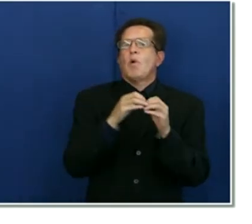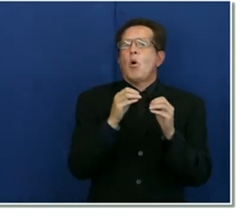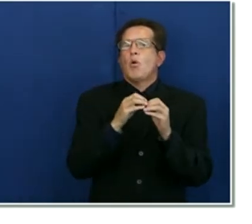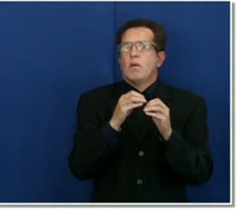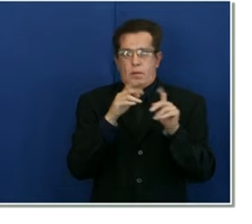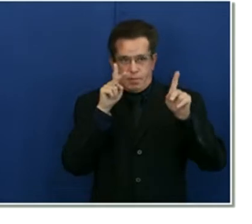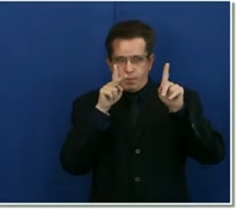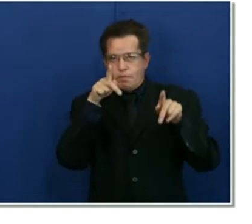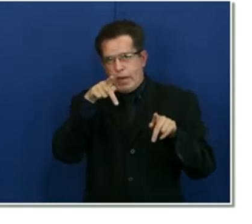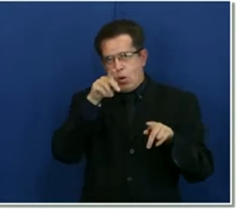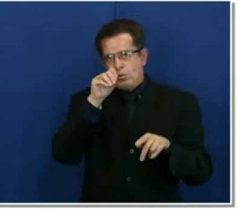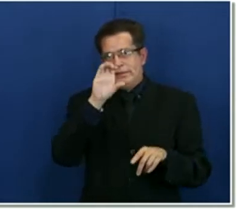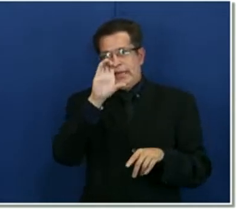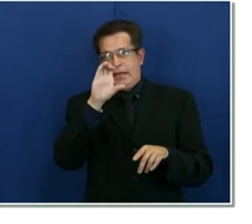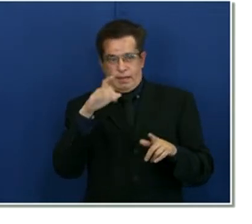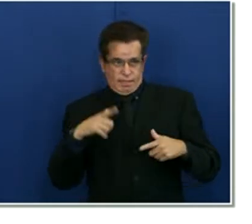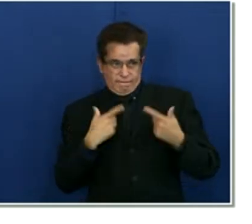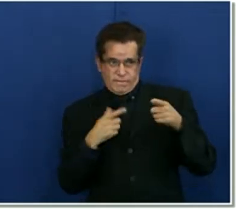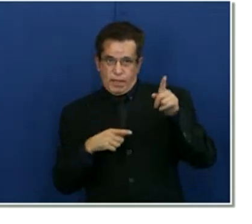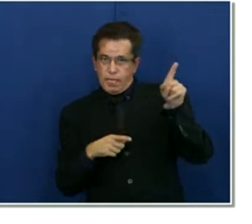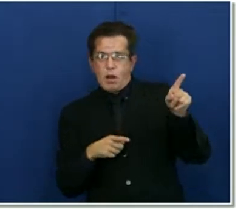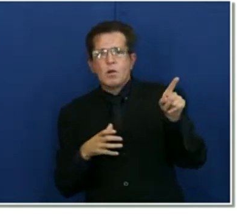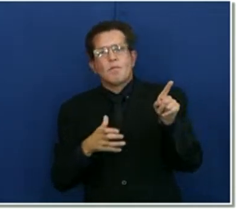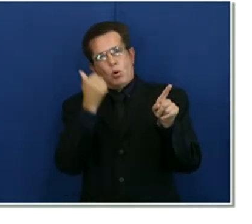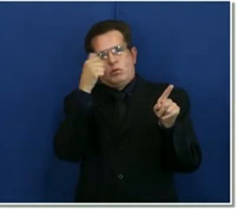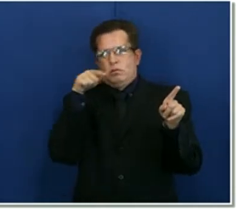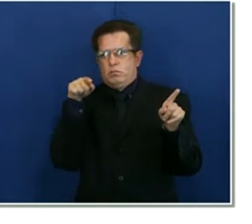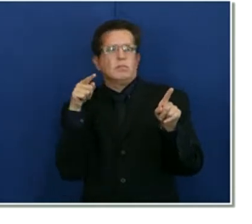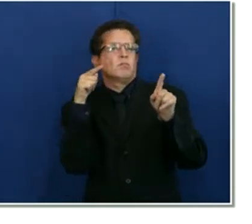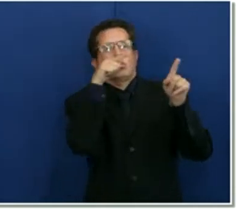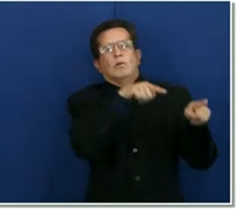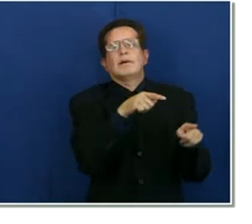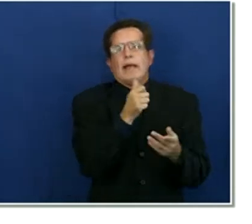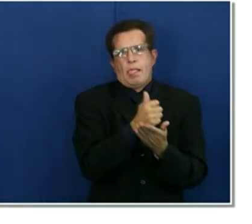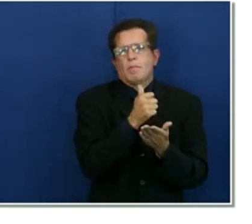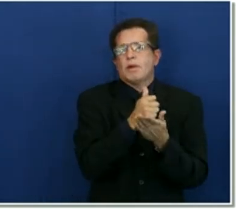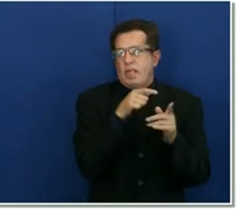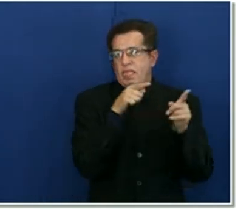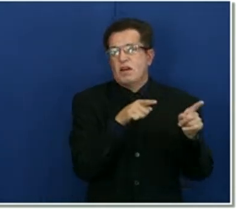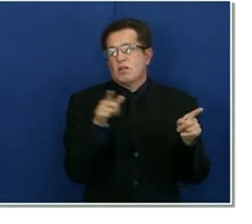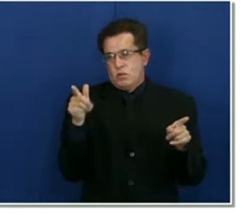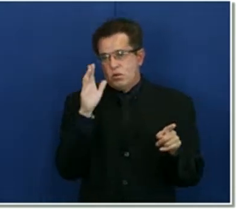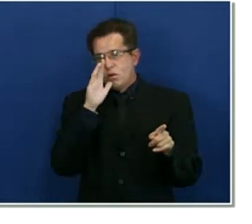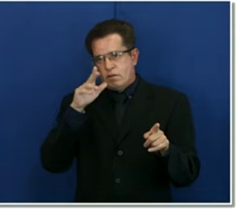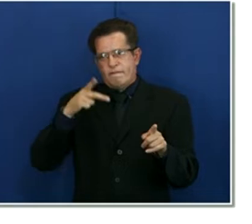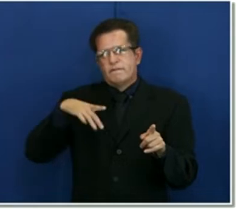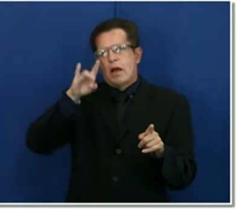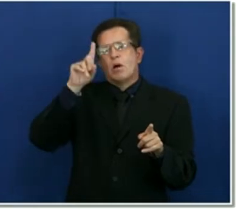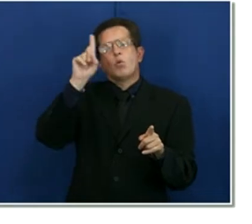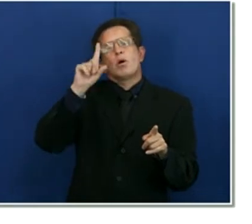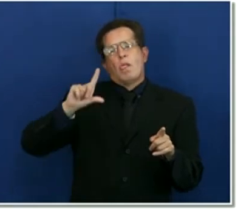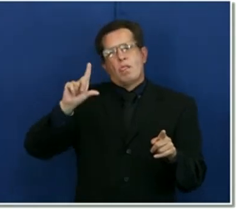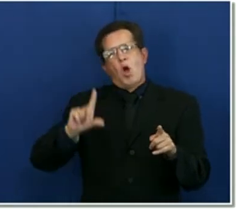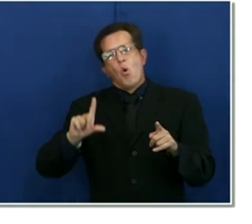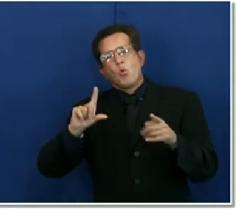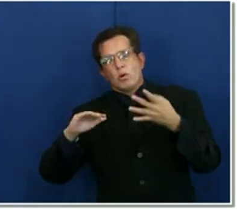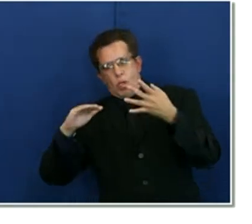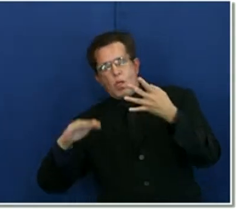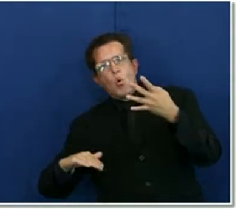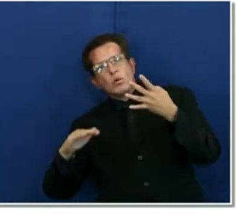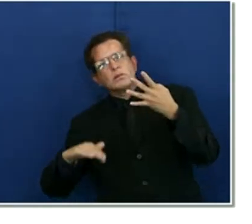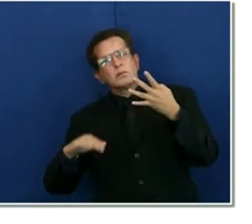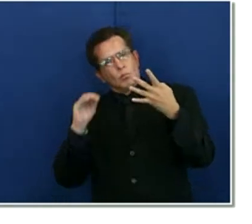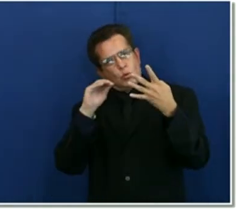color live. Most of these communities are in the areas identified in the lowest quartile.